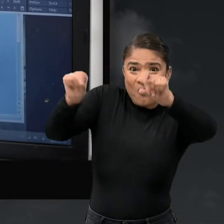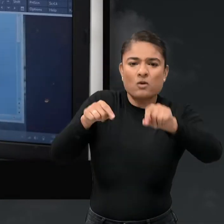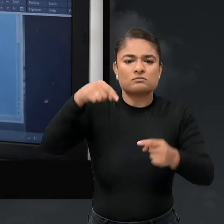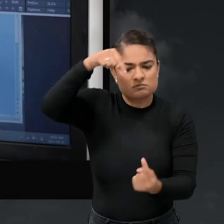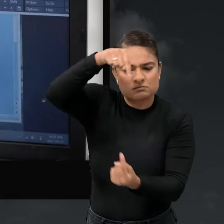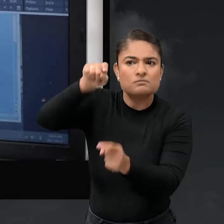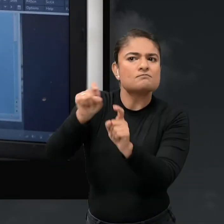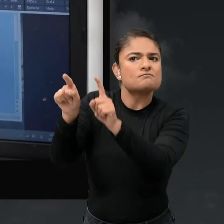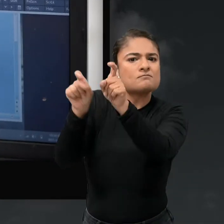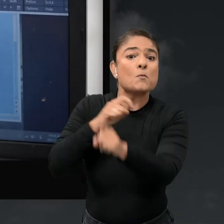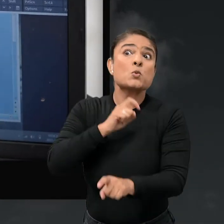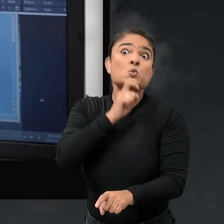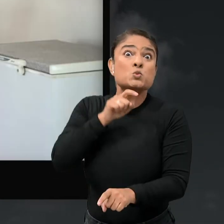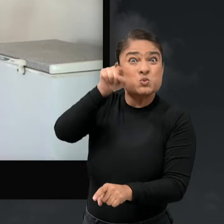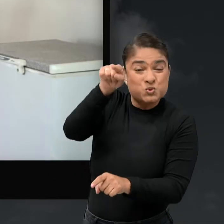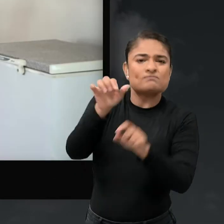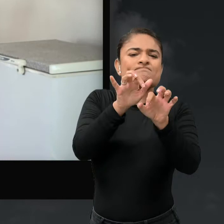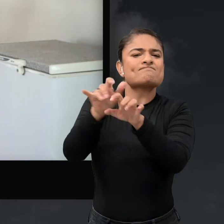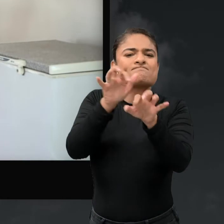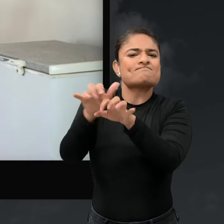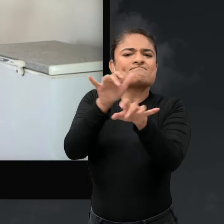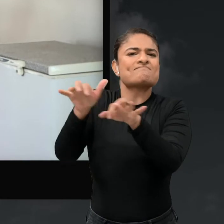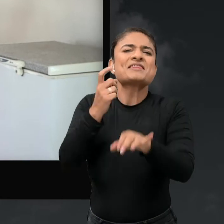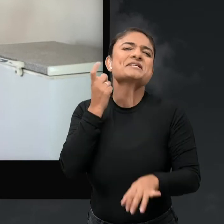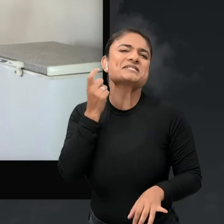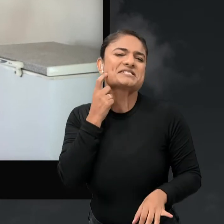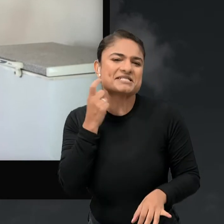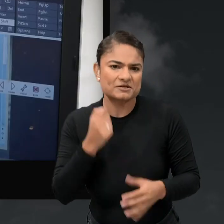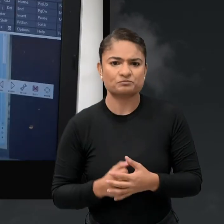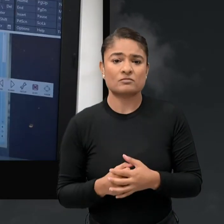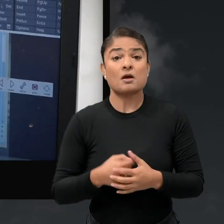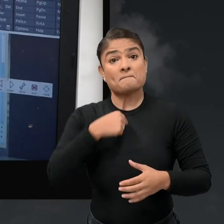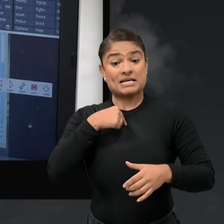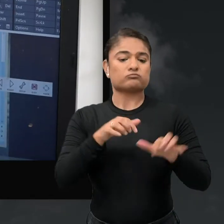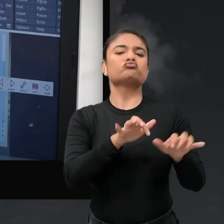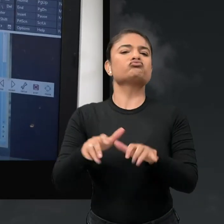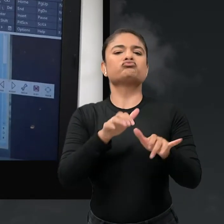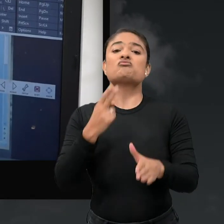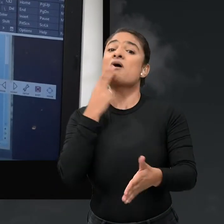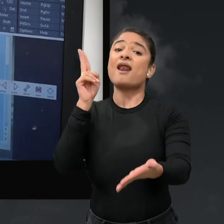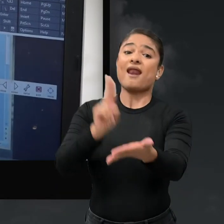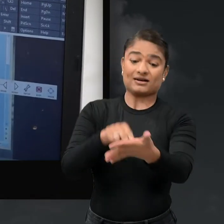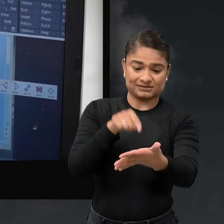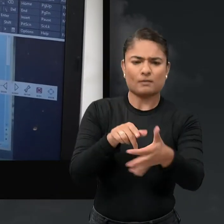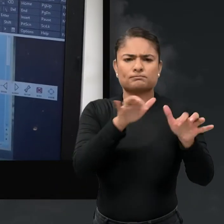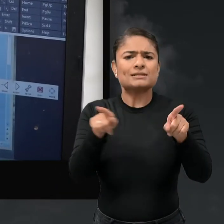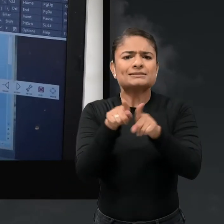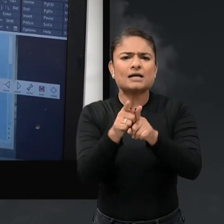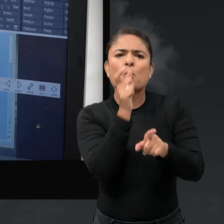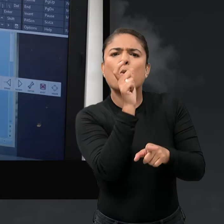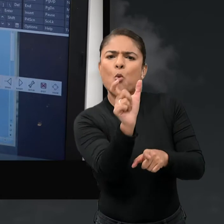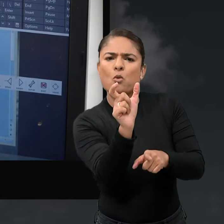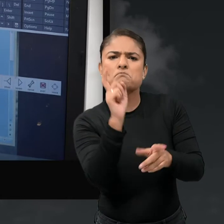activations. And then to type on the screen, I have an on-screen keyboard. And as I type a letter, it